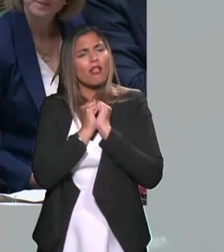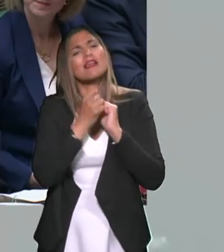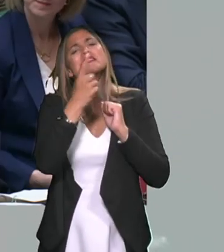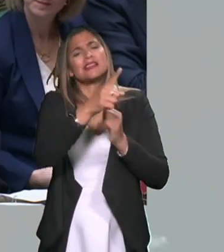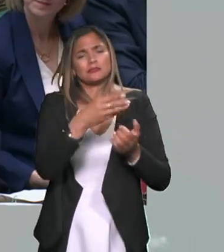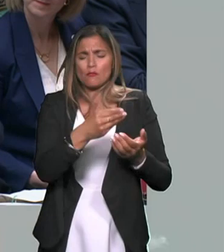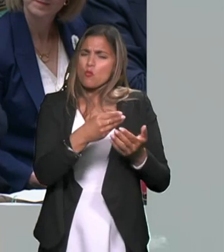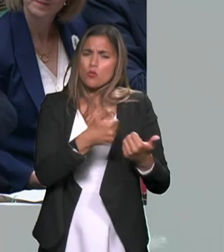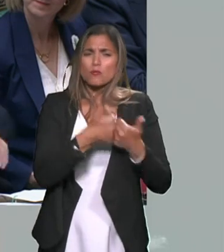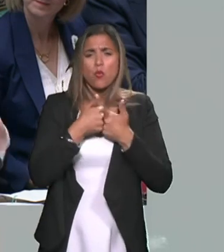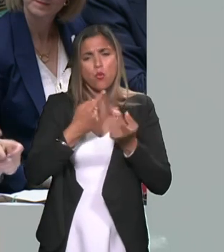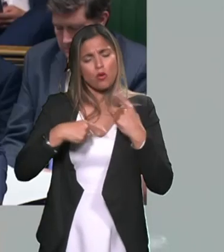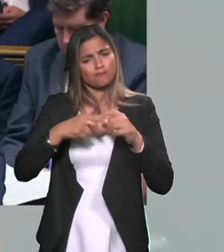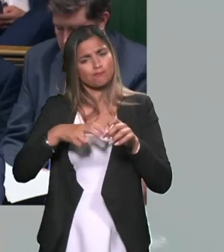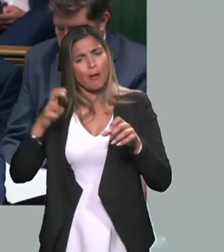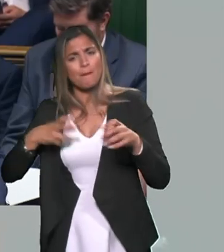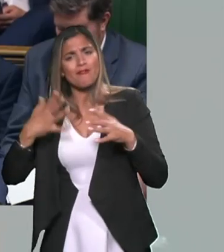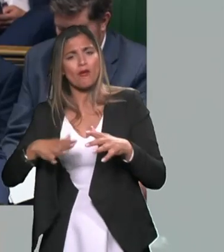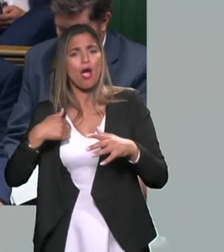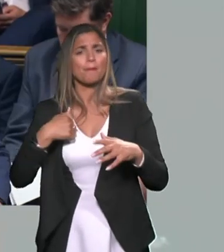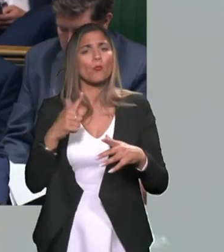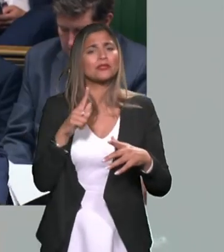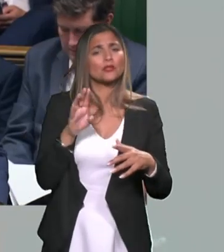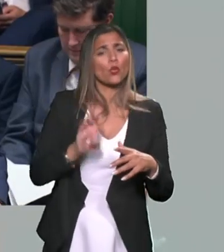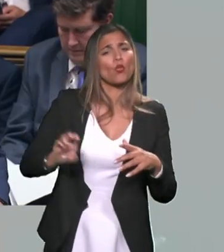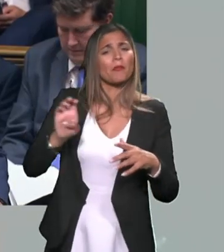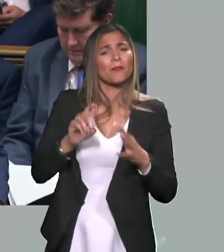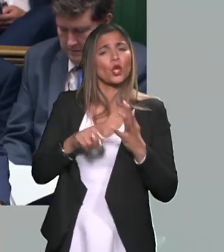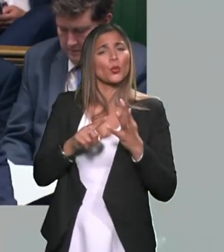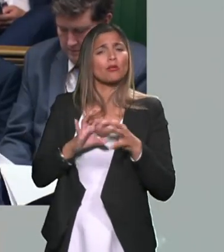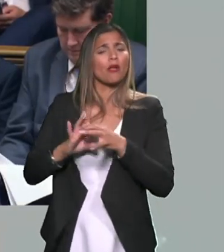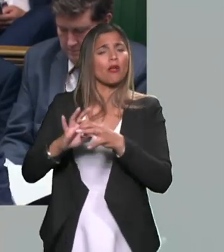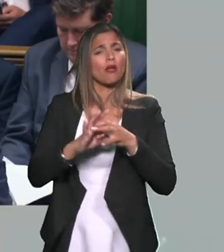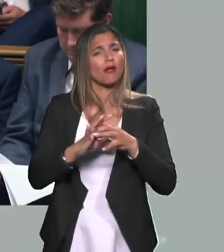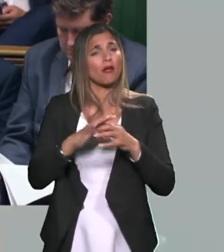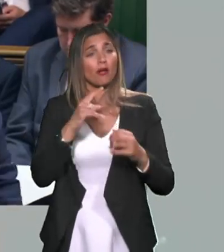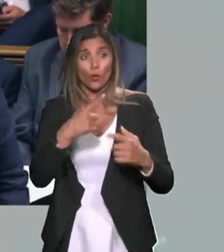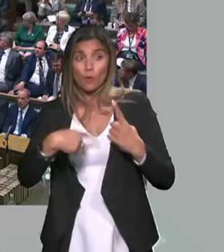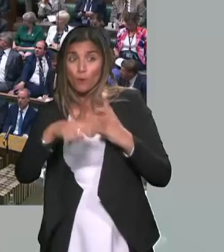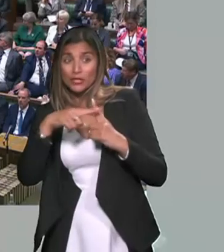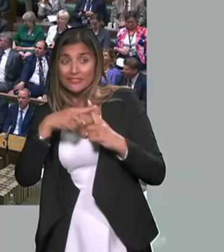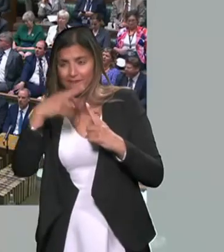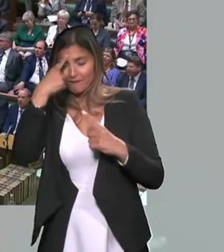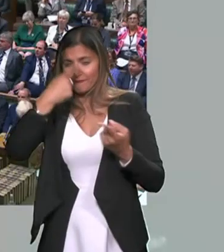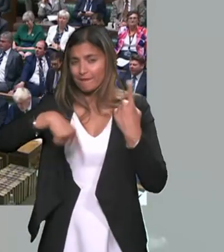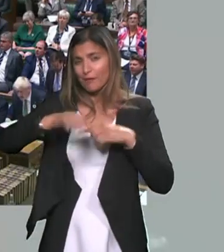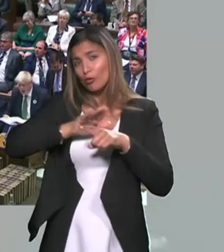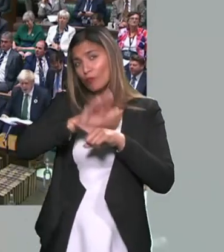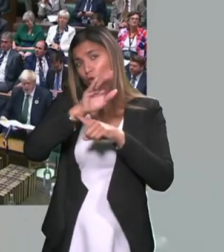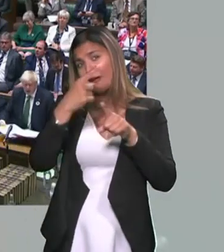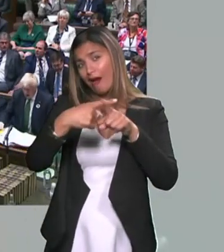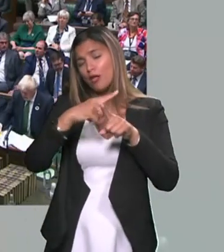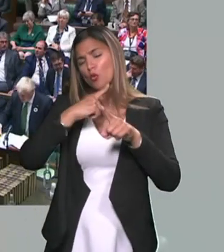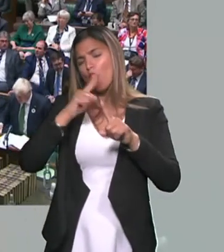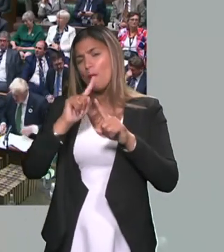EU. Can I ask the Prime Minister, is he as optimistic as I am about our future as a free and independent nation?